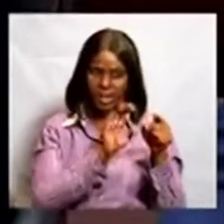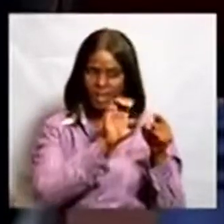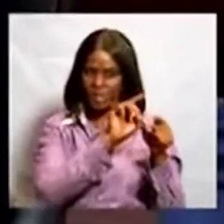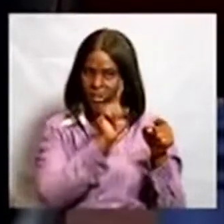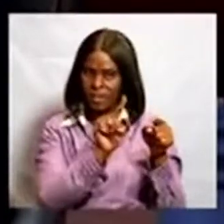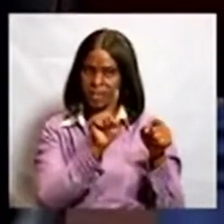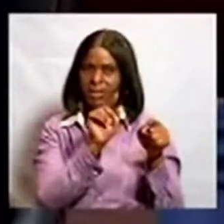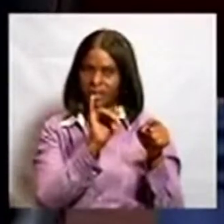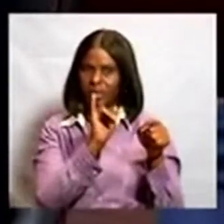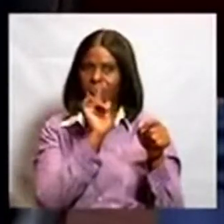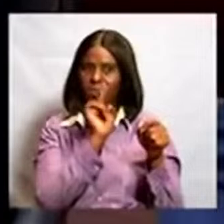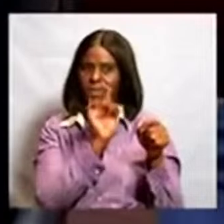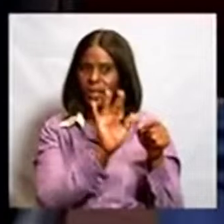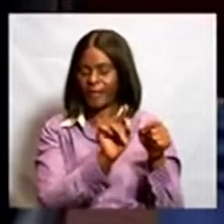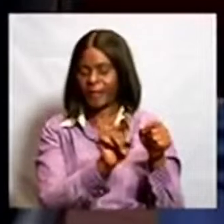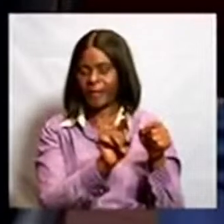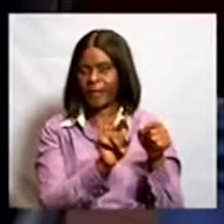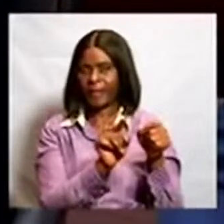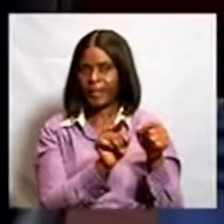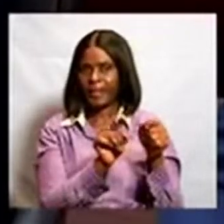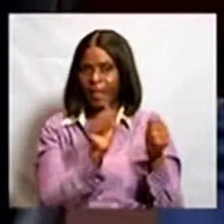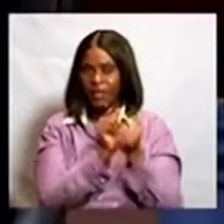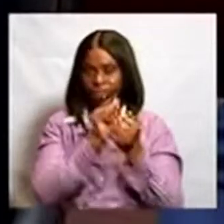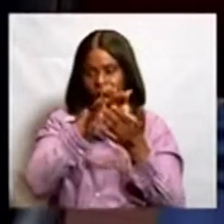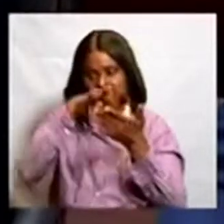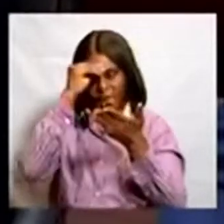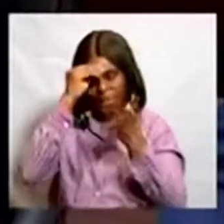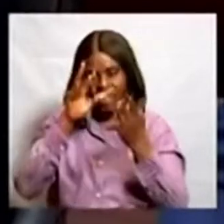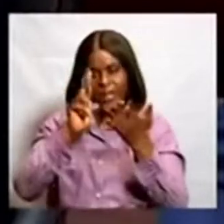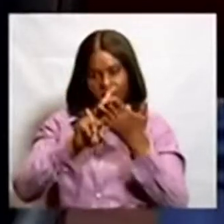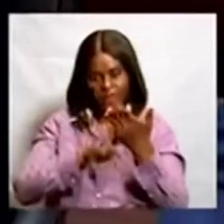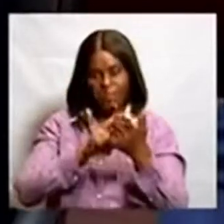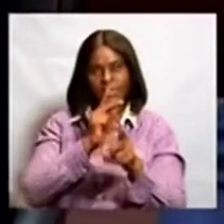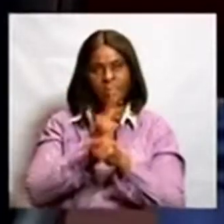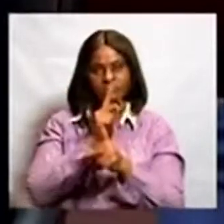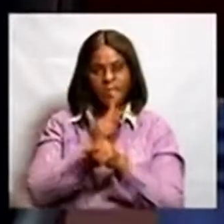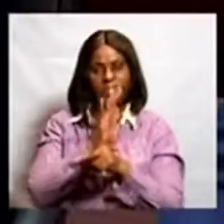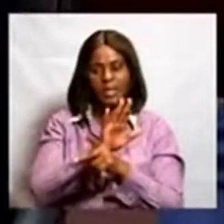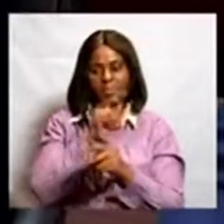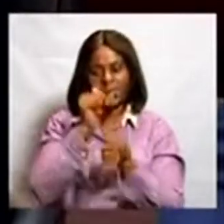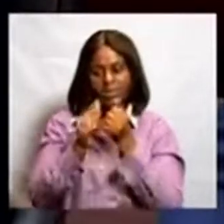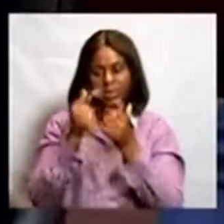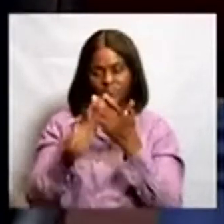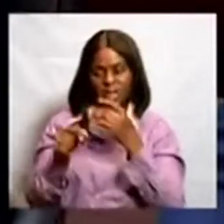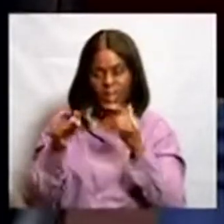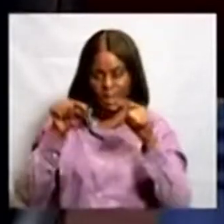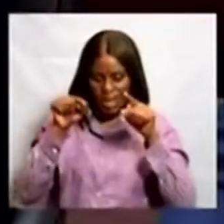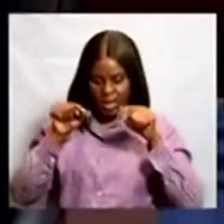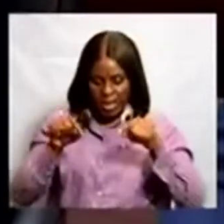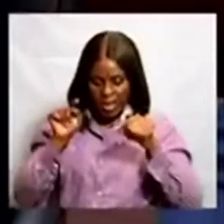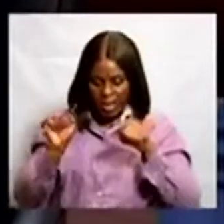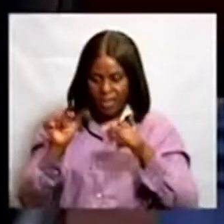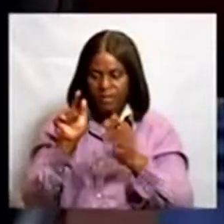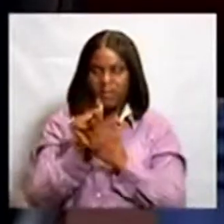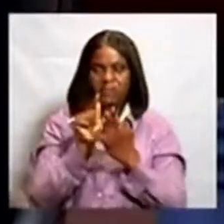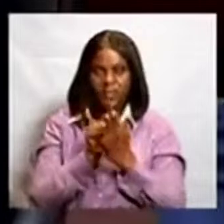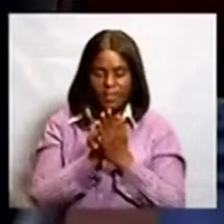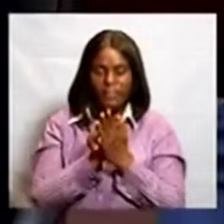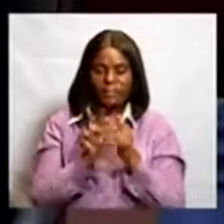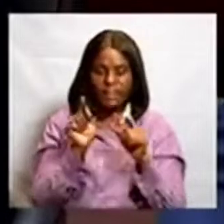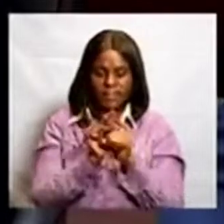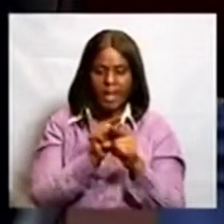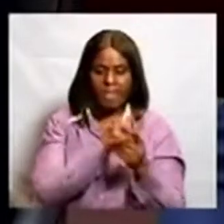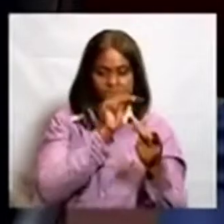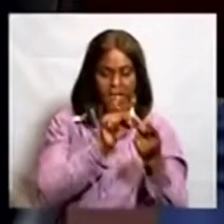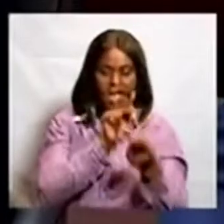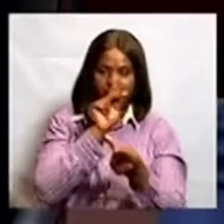in as far as learner records are concerned, because by this bill,